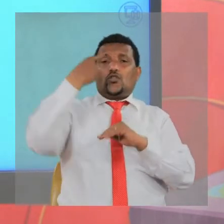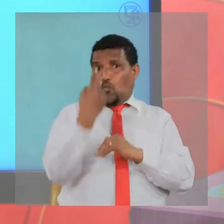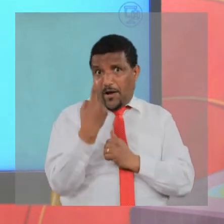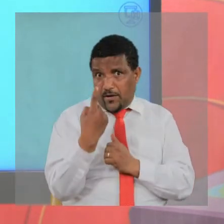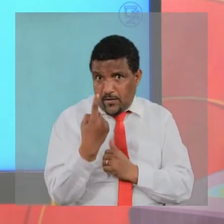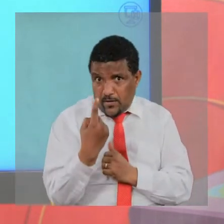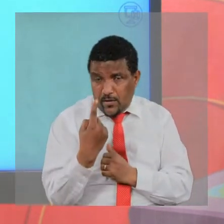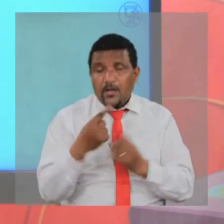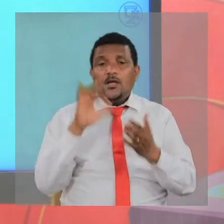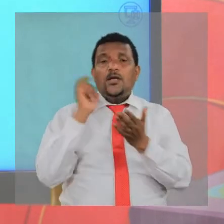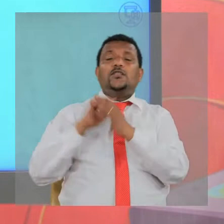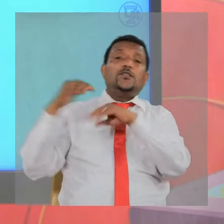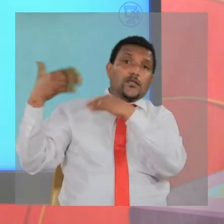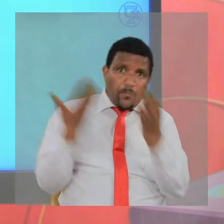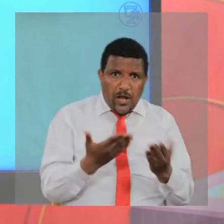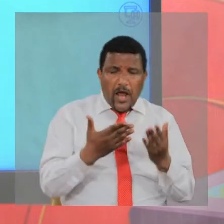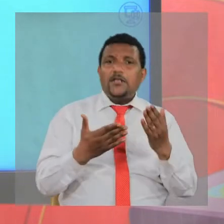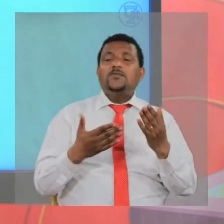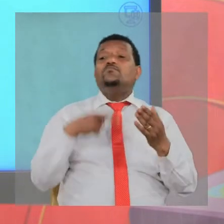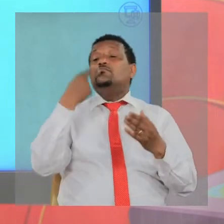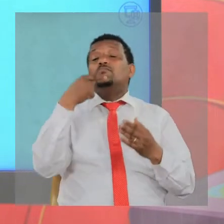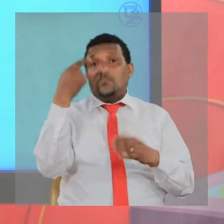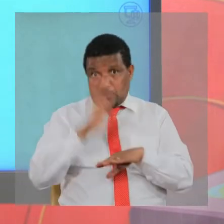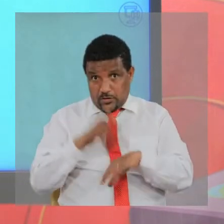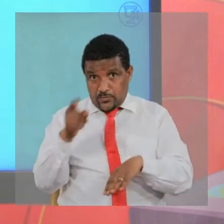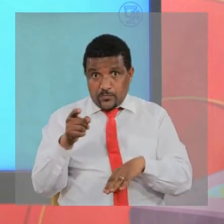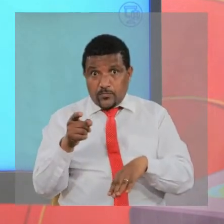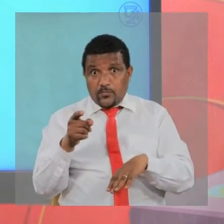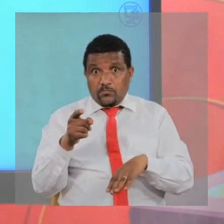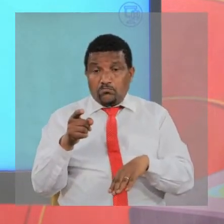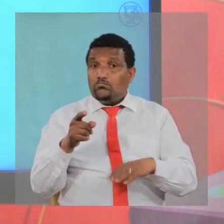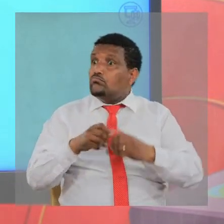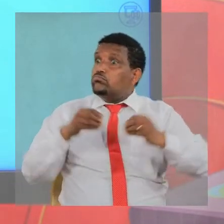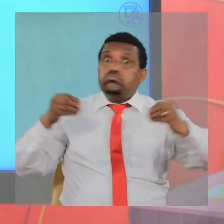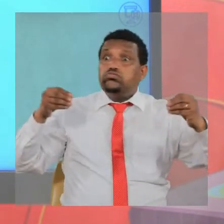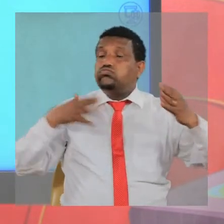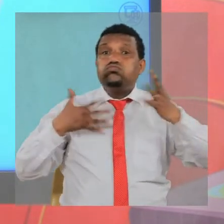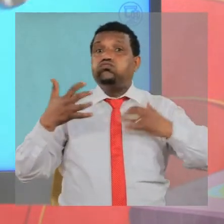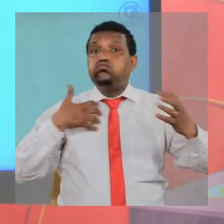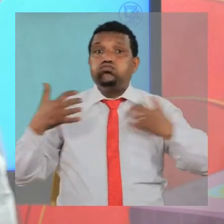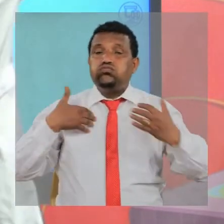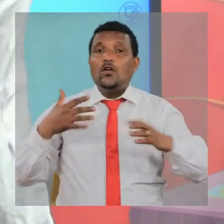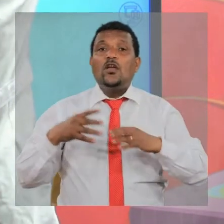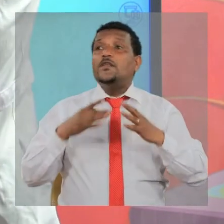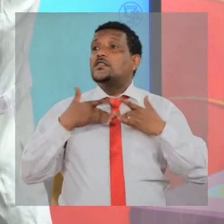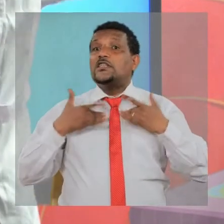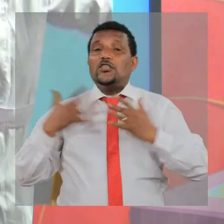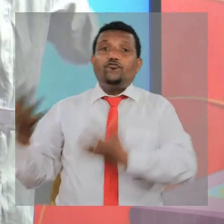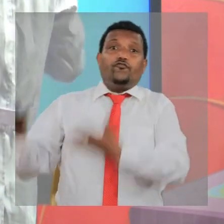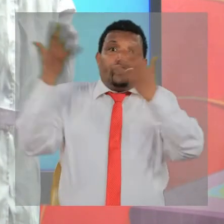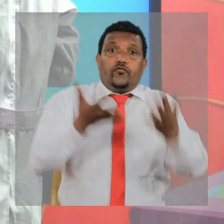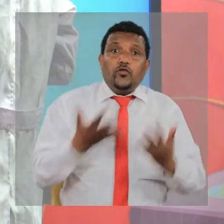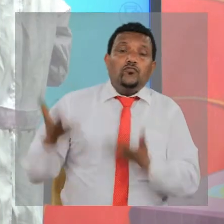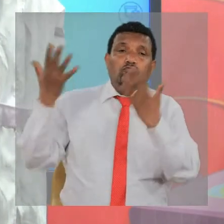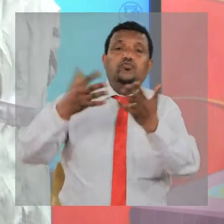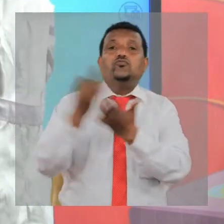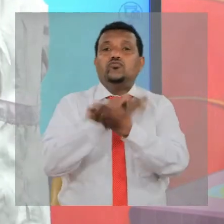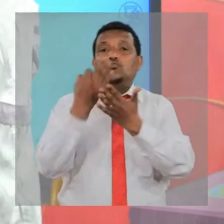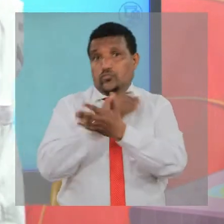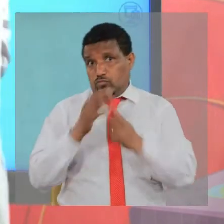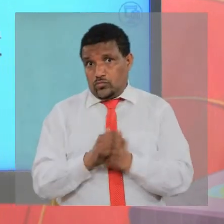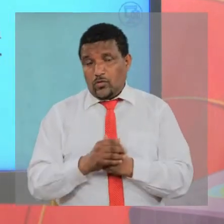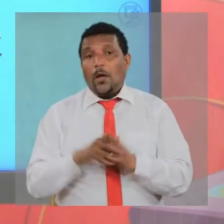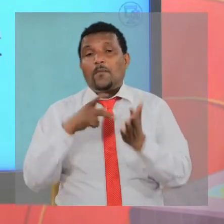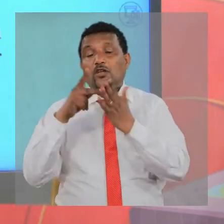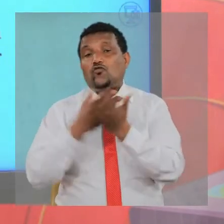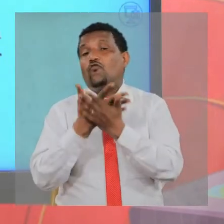1, then the supplier is said to be elastic, indicating that he is very sensitive or very responsive to changes